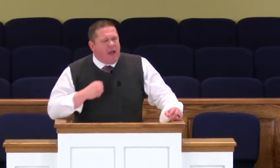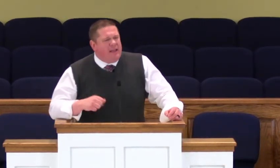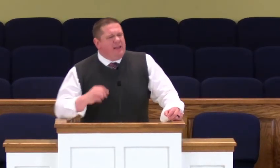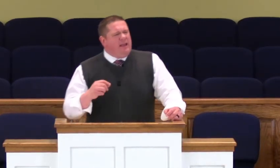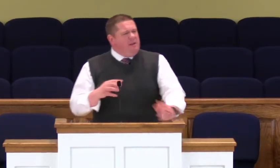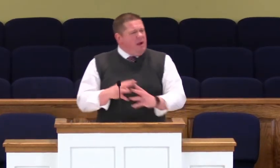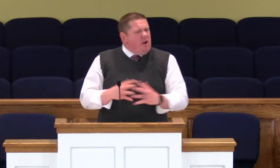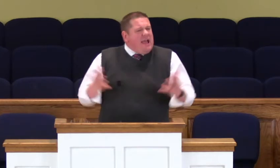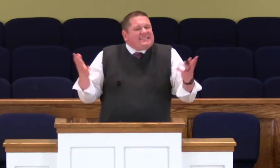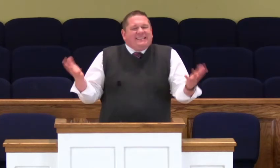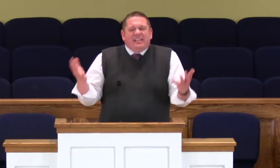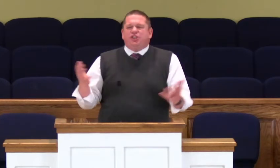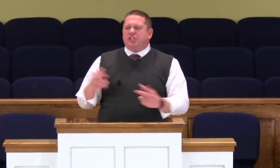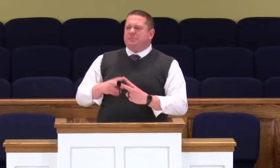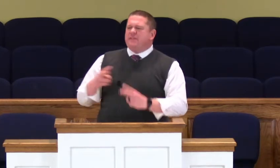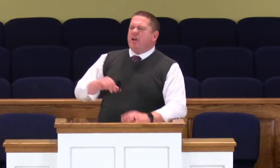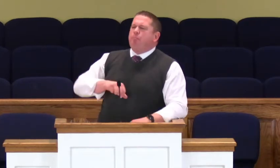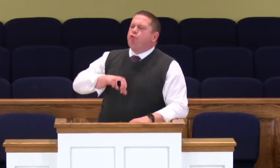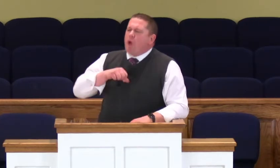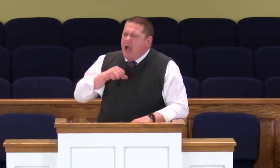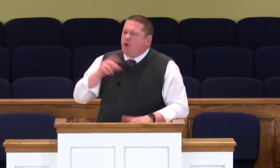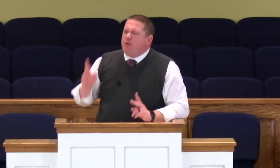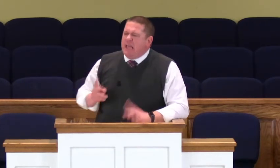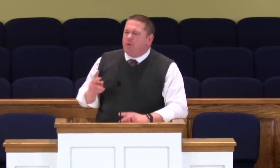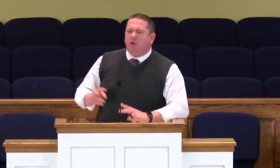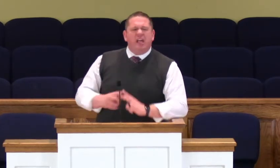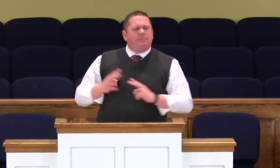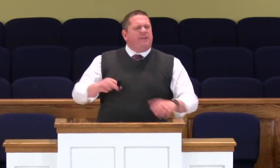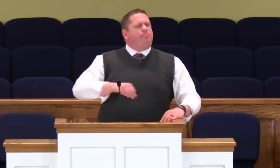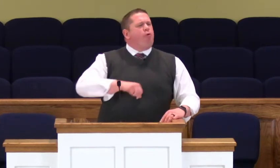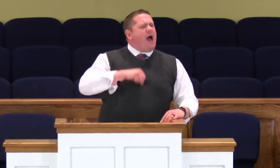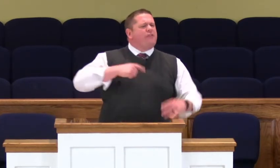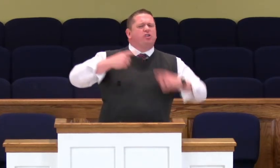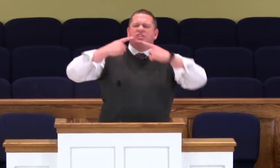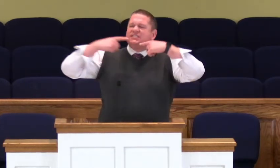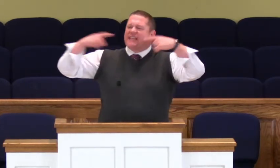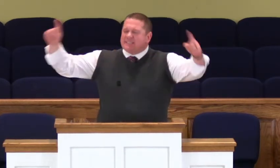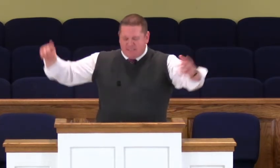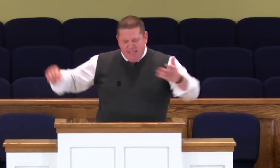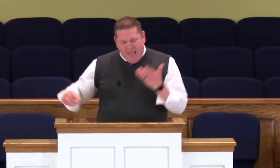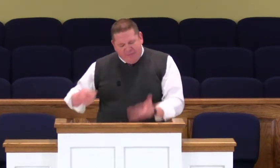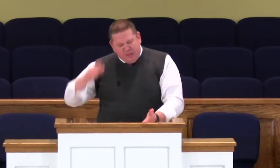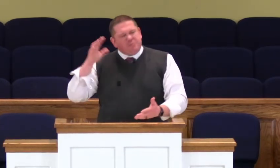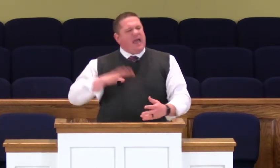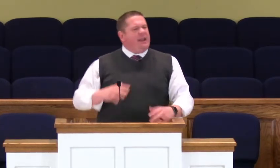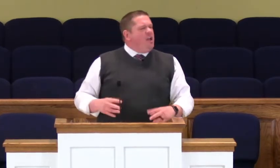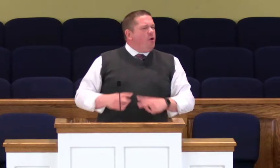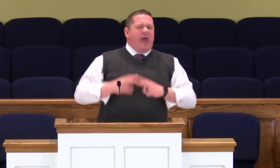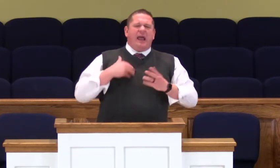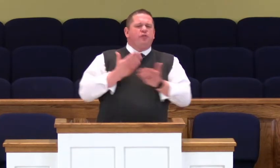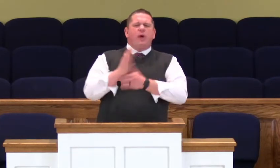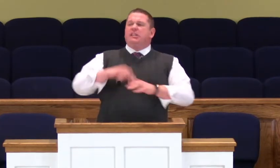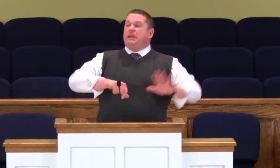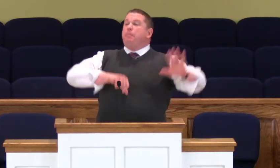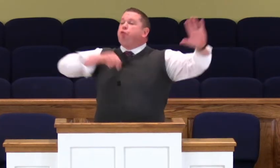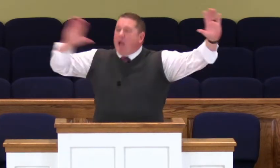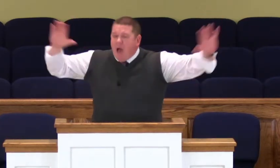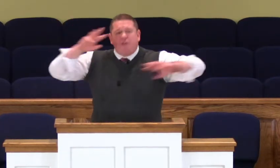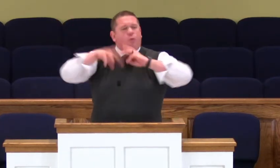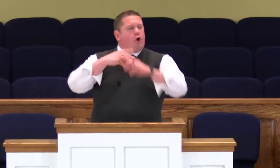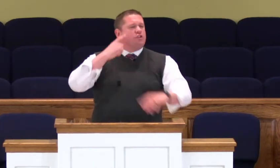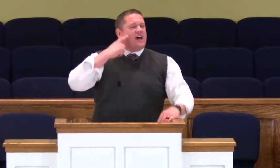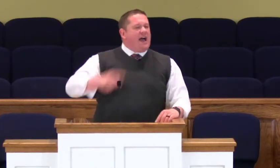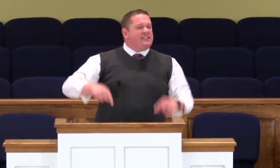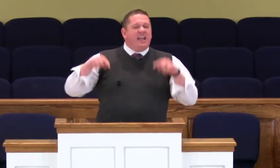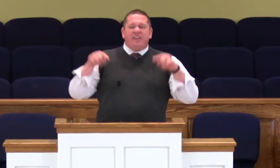and pride. And America has conditioned us to be very proud people, very proud of our successes. And this man, who had every right to be proud